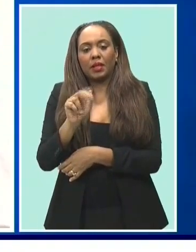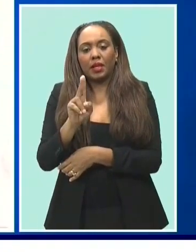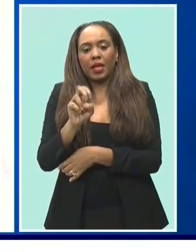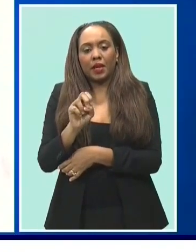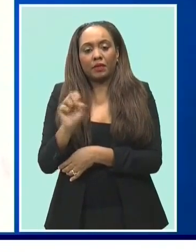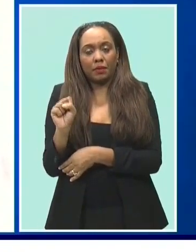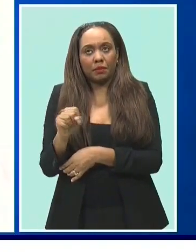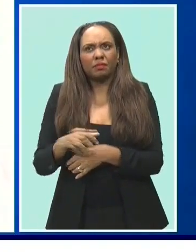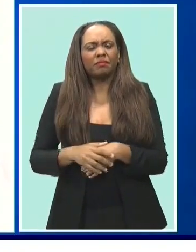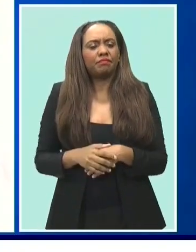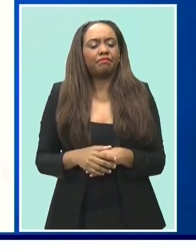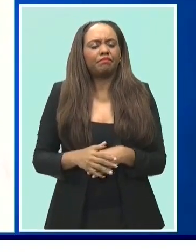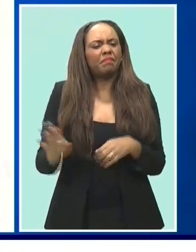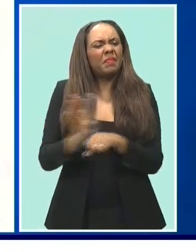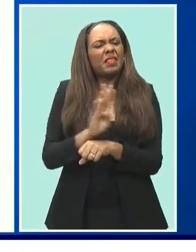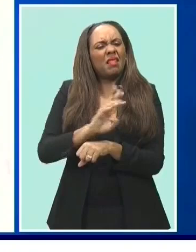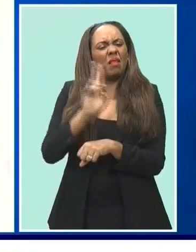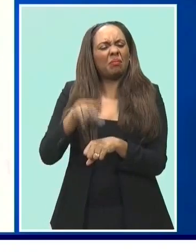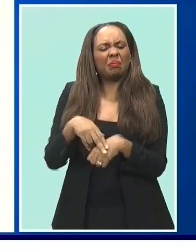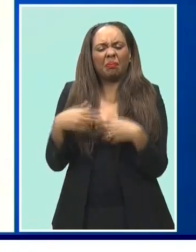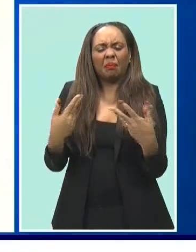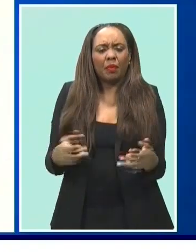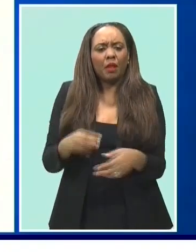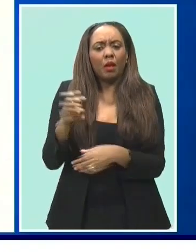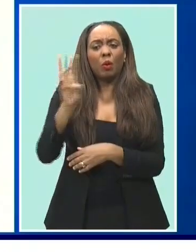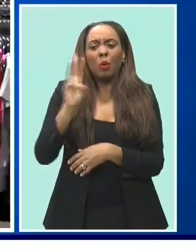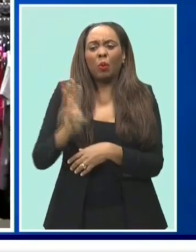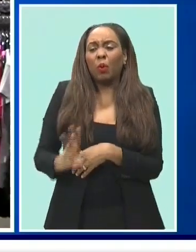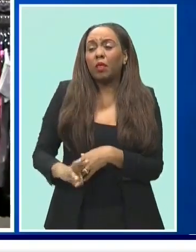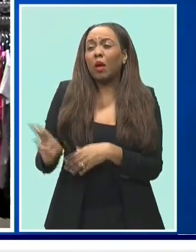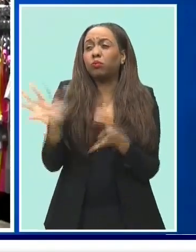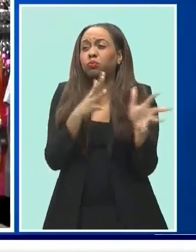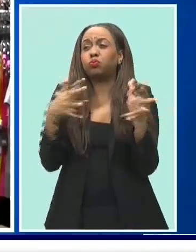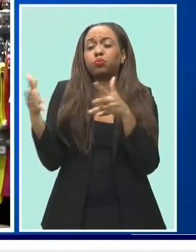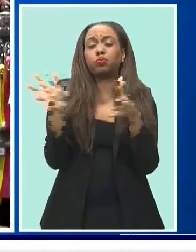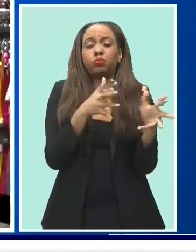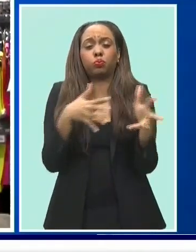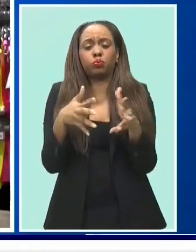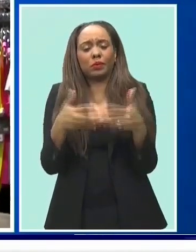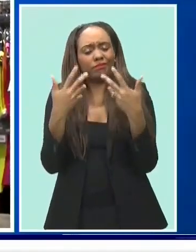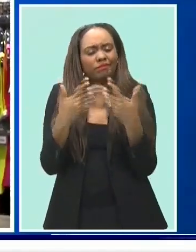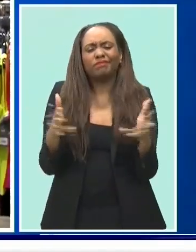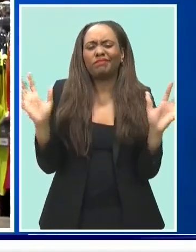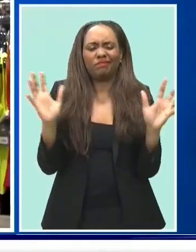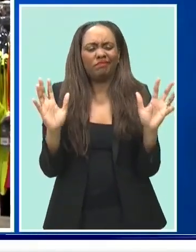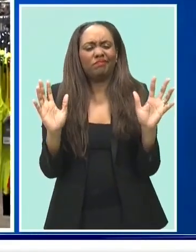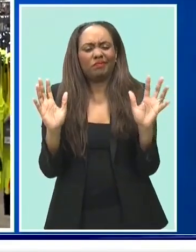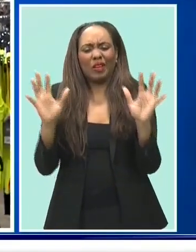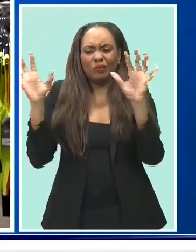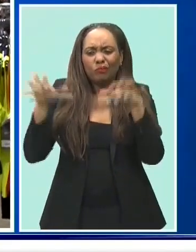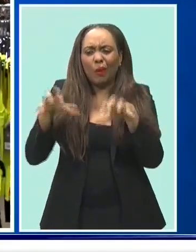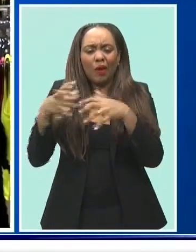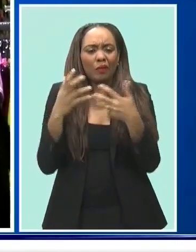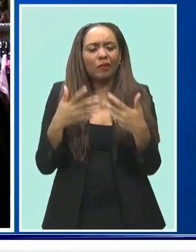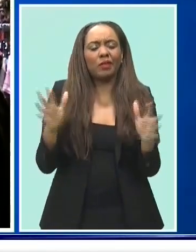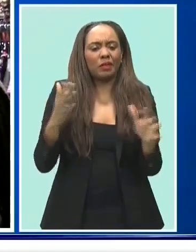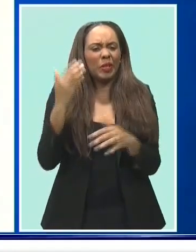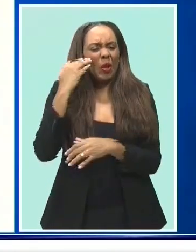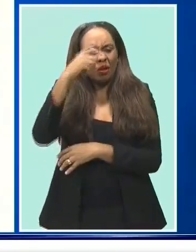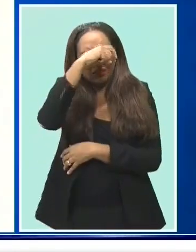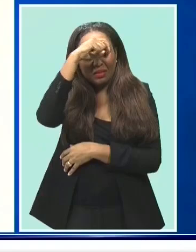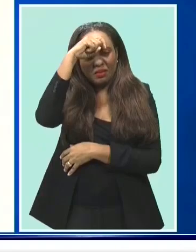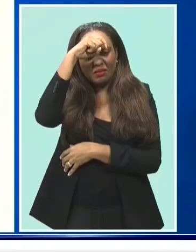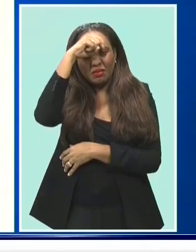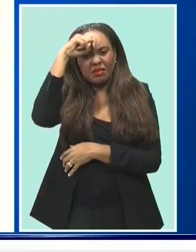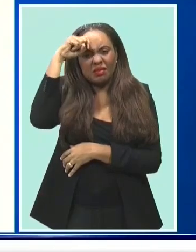like normal. Persons, I guess, after the weather was waiting to come and do their school shopping, knowing that we are coming down to the end of the summer vacation.